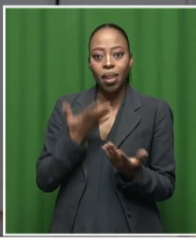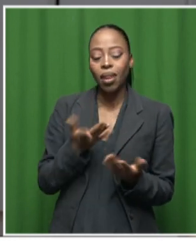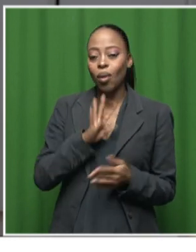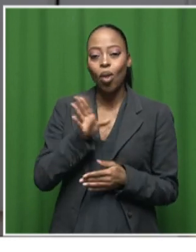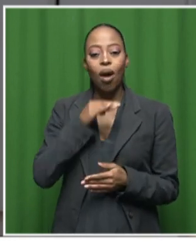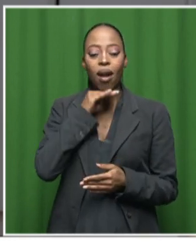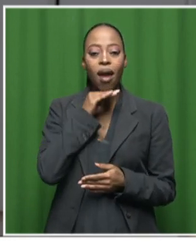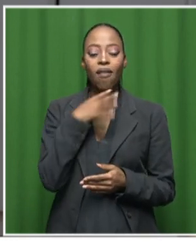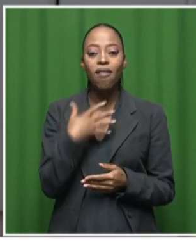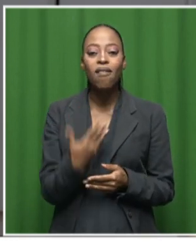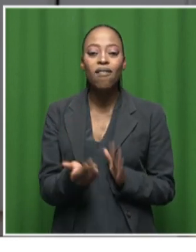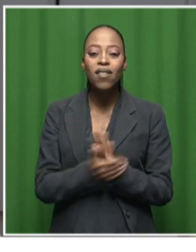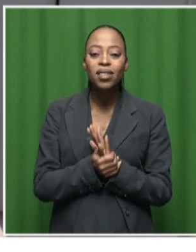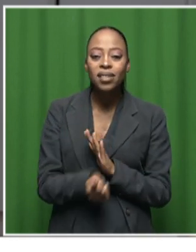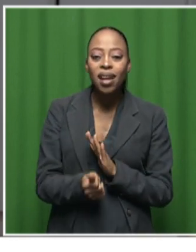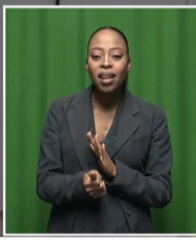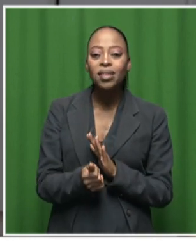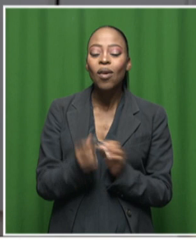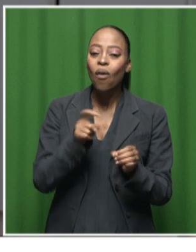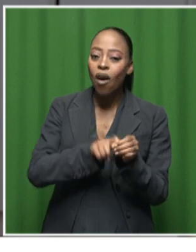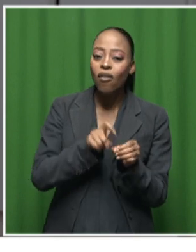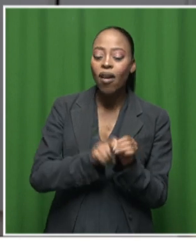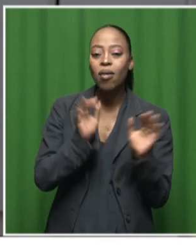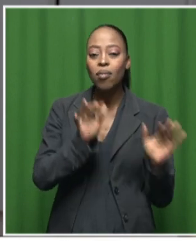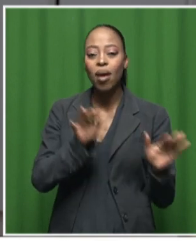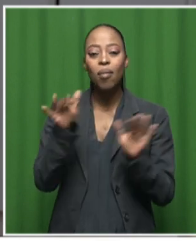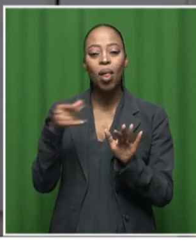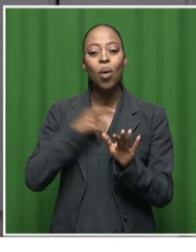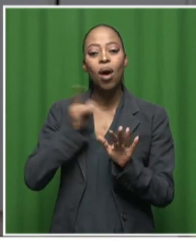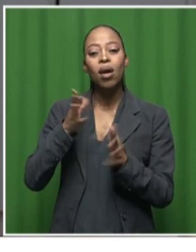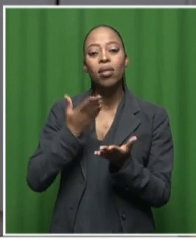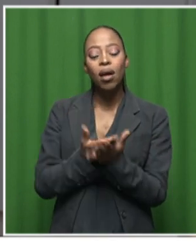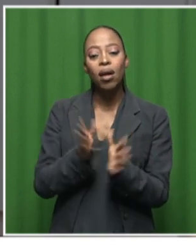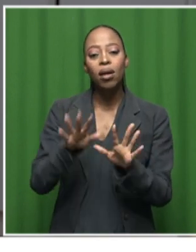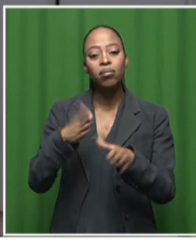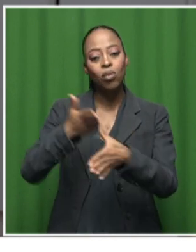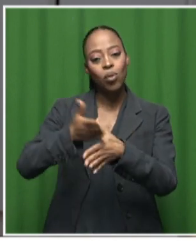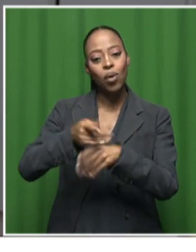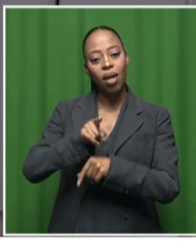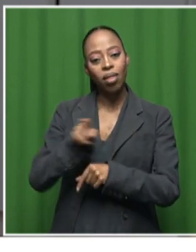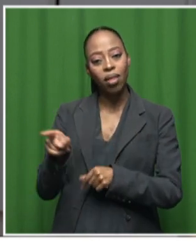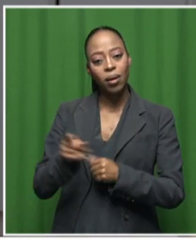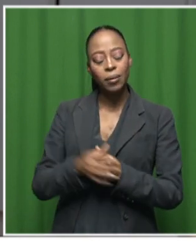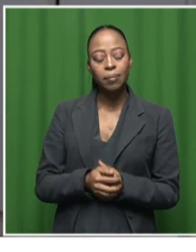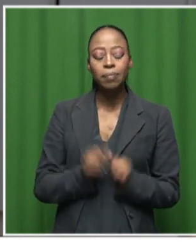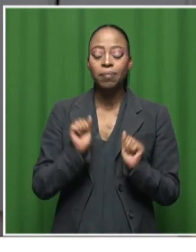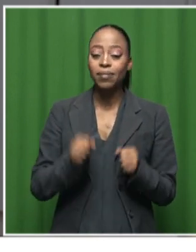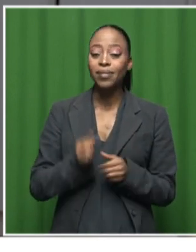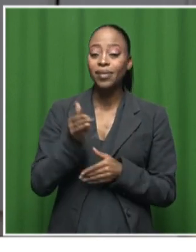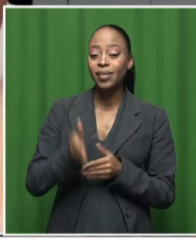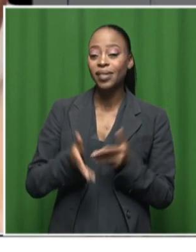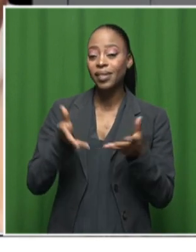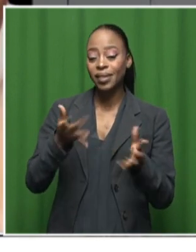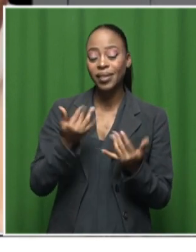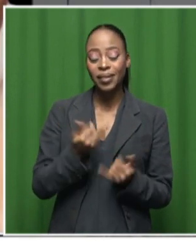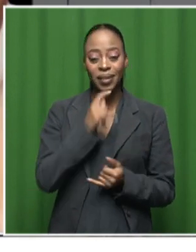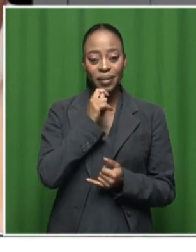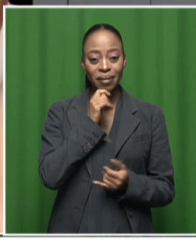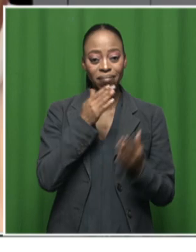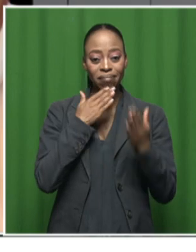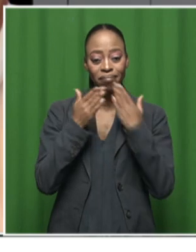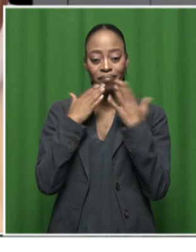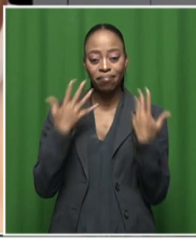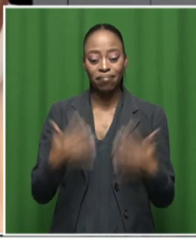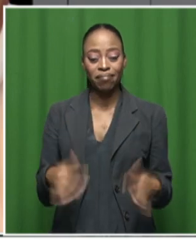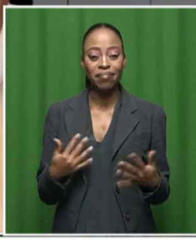enough skilled, qualified people to occupy those positions. All right, we'll leave it there for this morning. Thank you, Tony. Thank